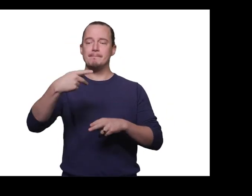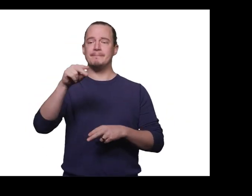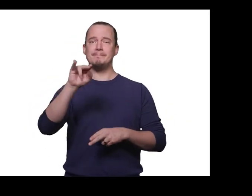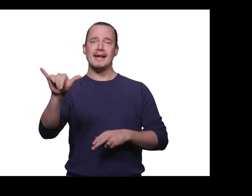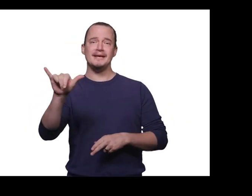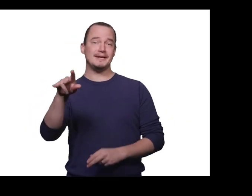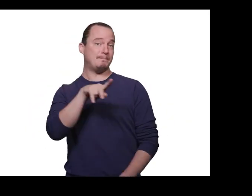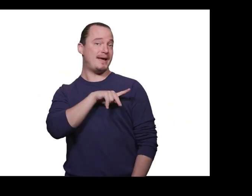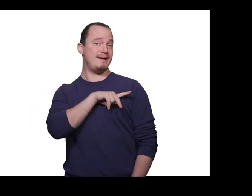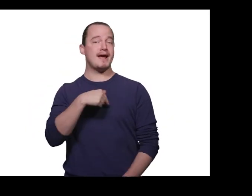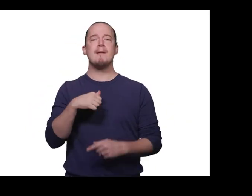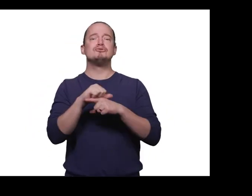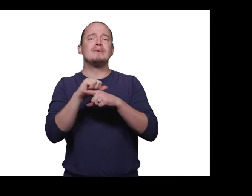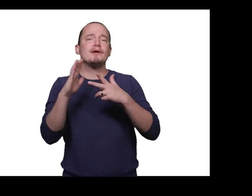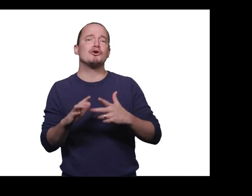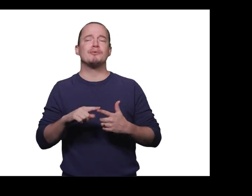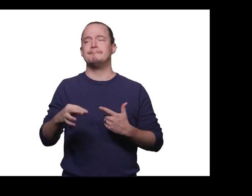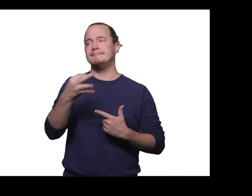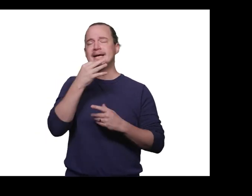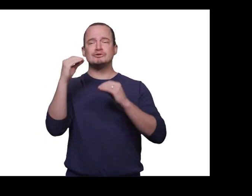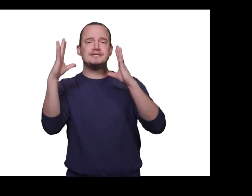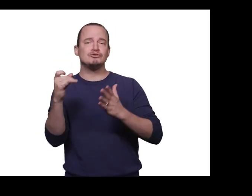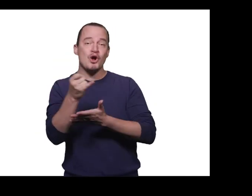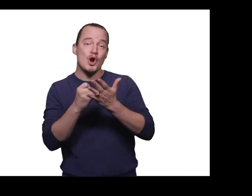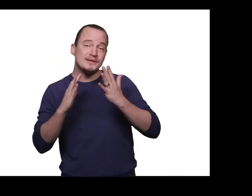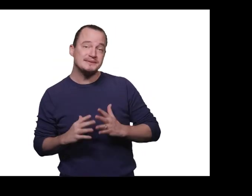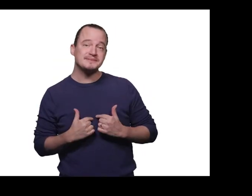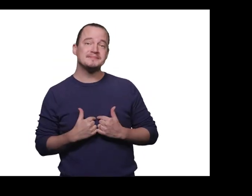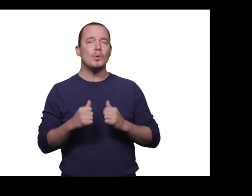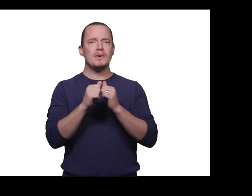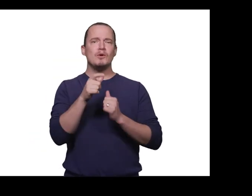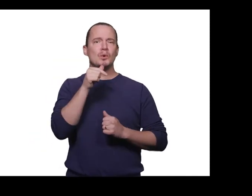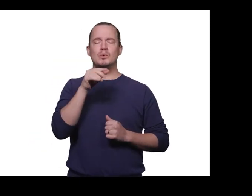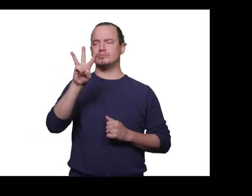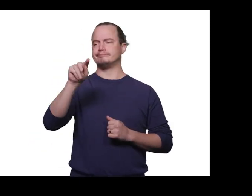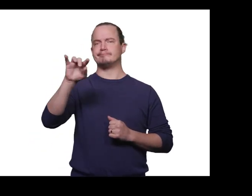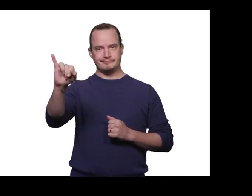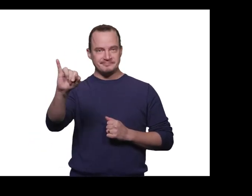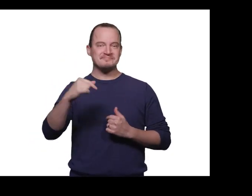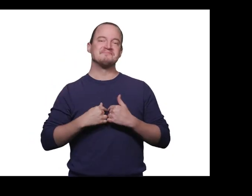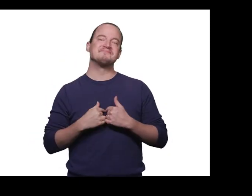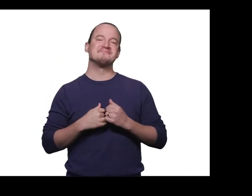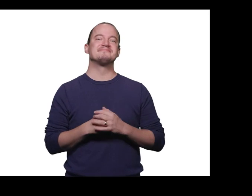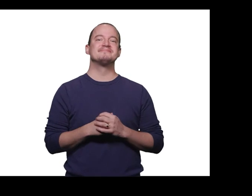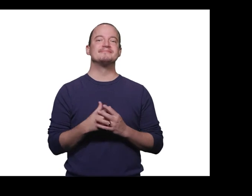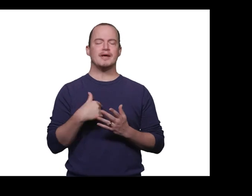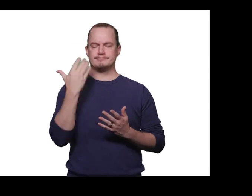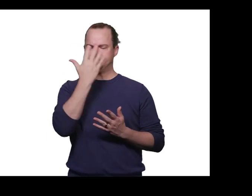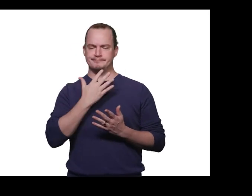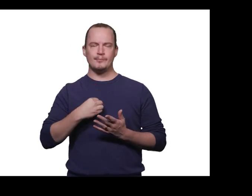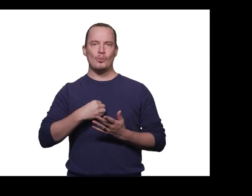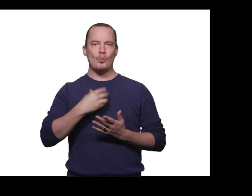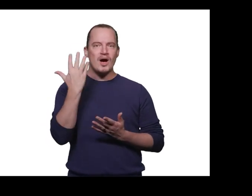Penny Russell. I am a trainer and master teaching artist with the Wolf Trap Institute.